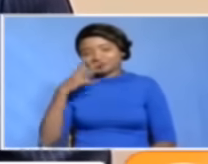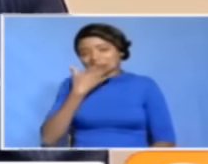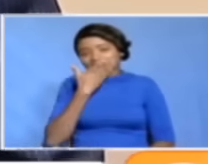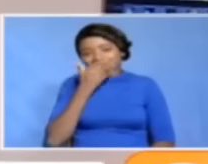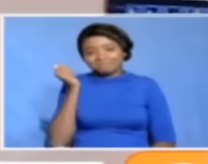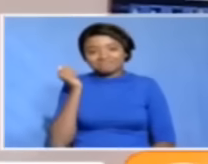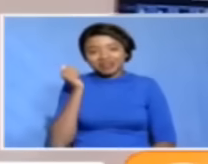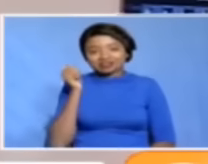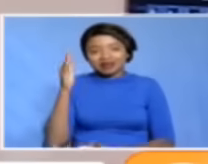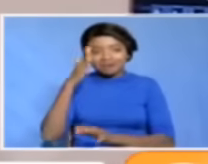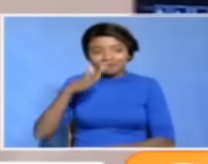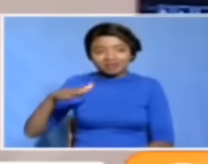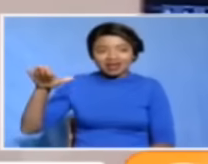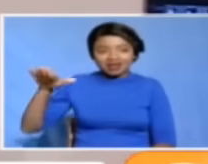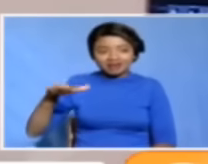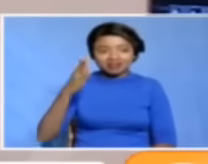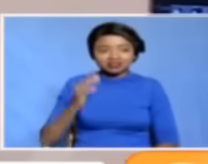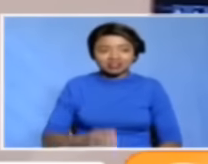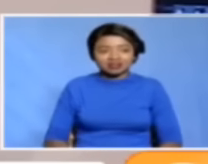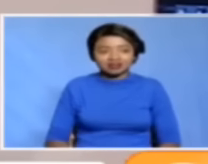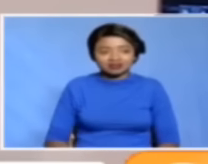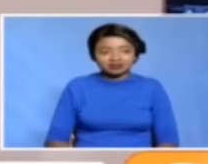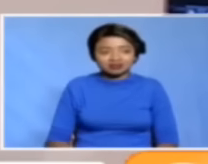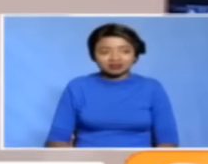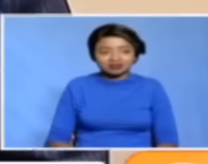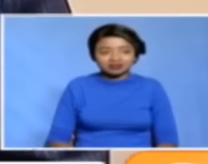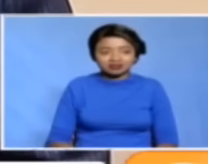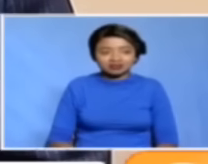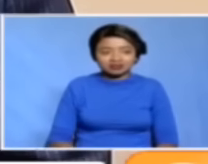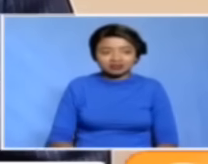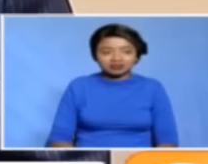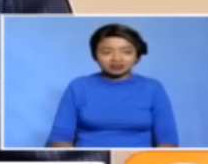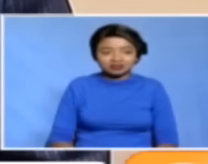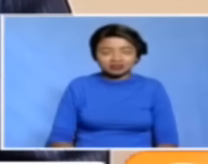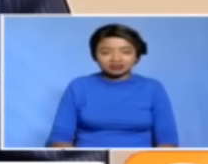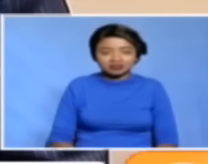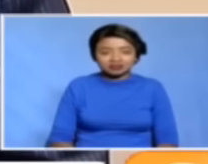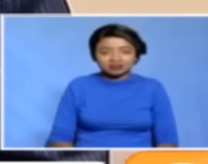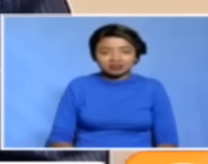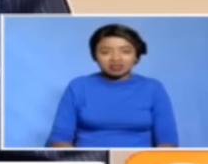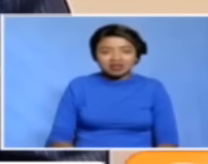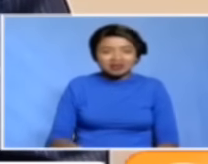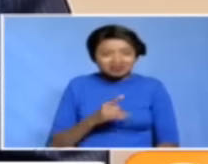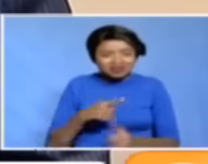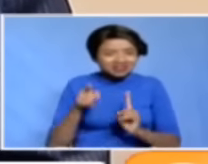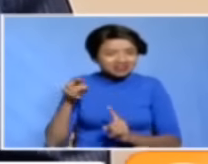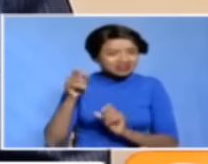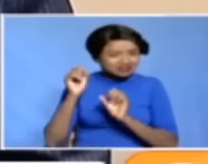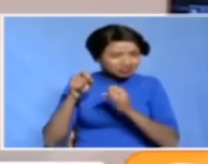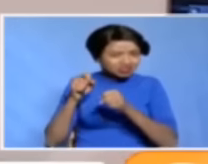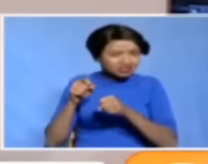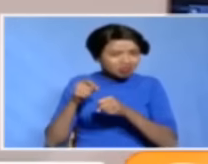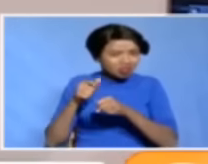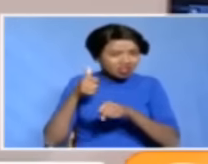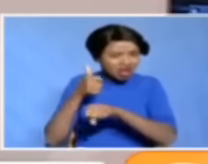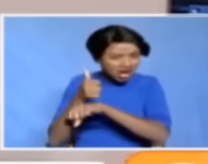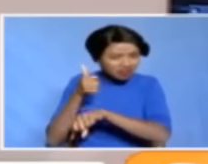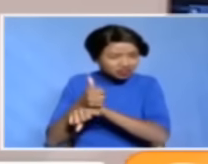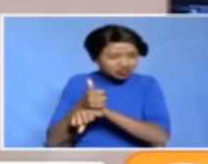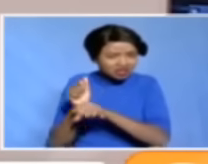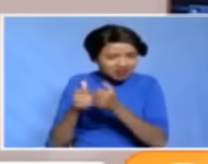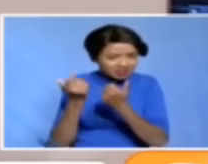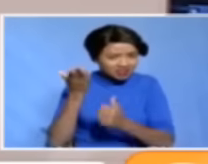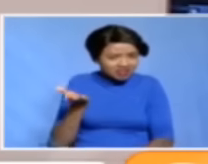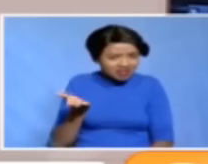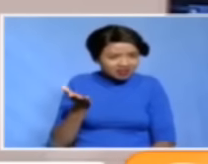of meaning you're elected in parliament. But yes. Okay. But at the end of the day, there are some who think that is also prone to abuse, the highest bidder in parliament. Not even the